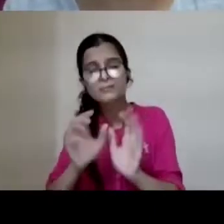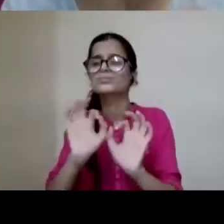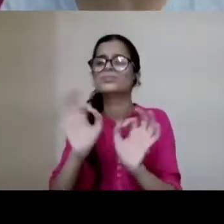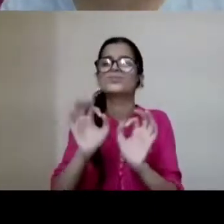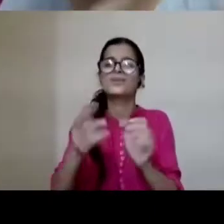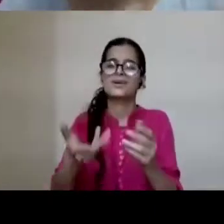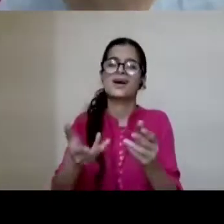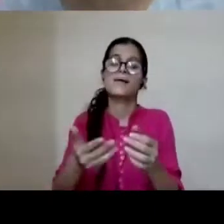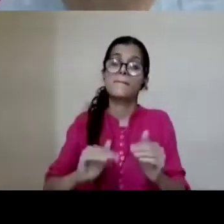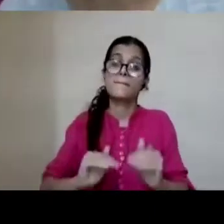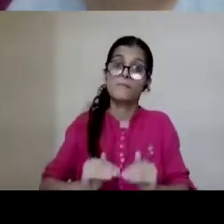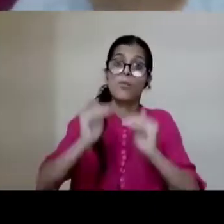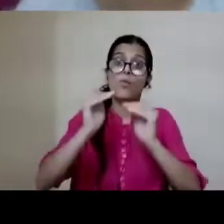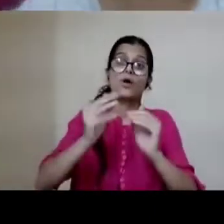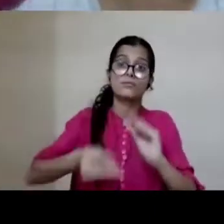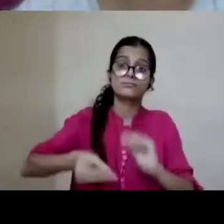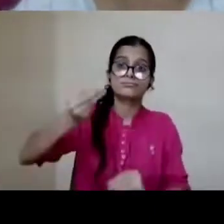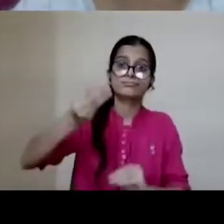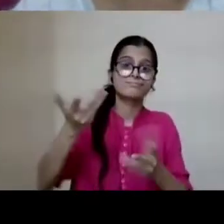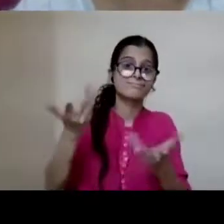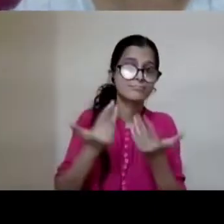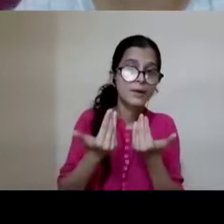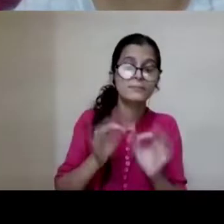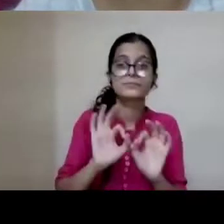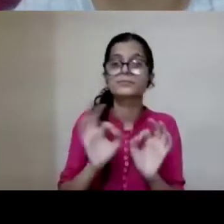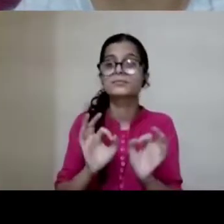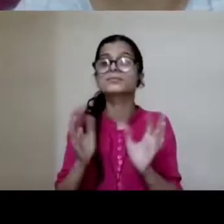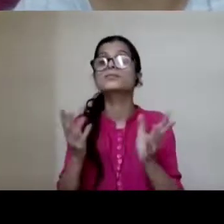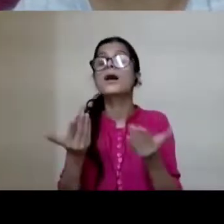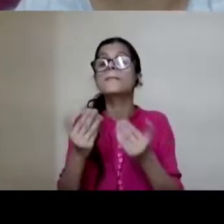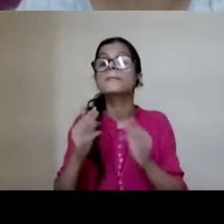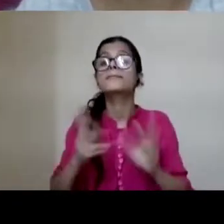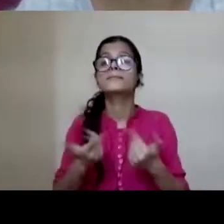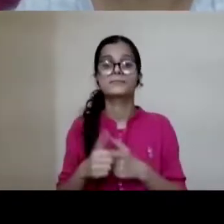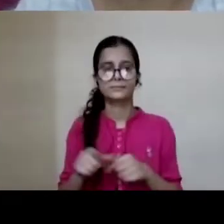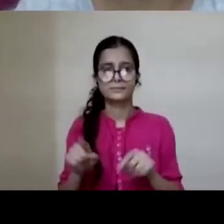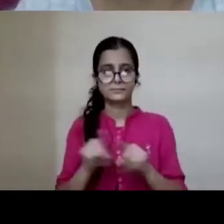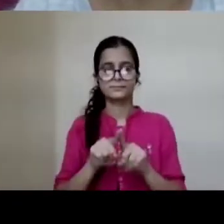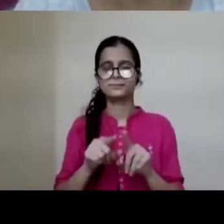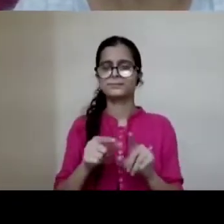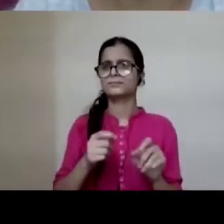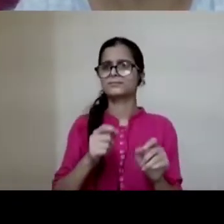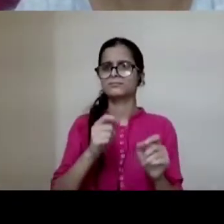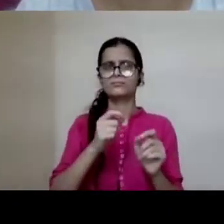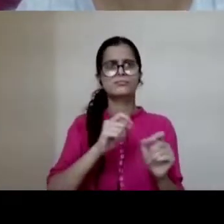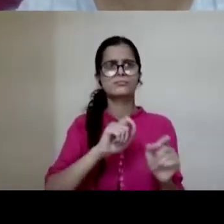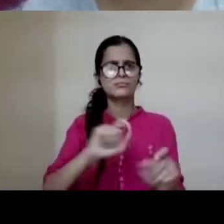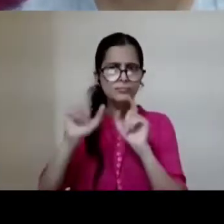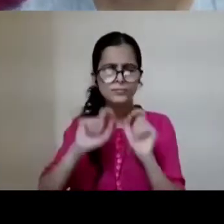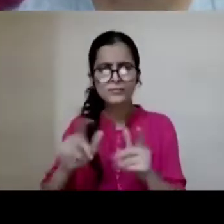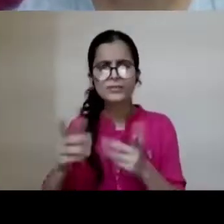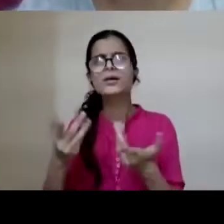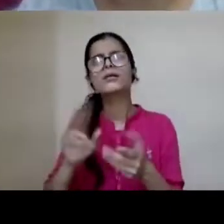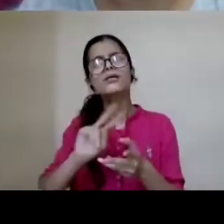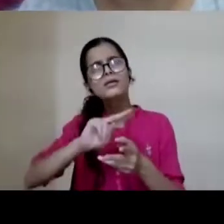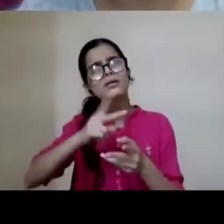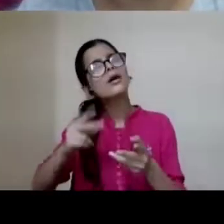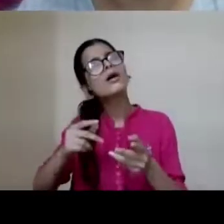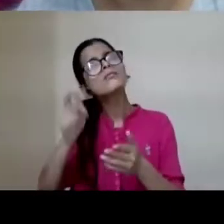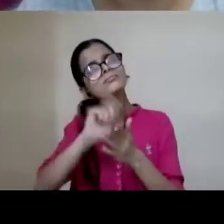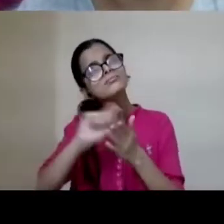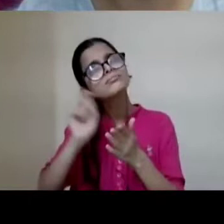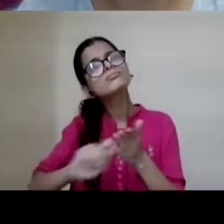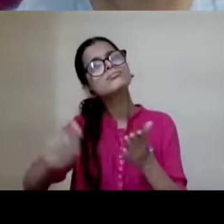possible. So I was in fact asked in that particular presentation as to whether these two authors